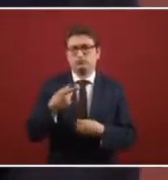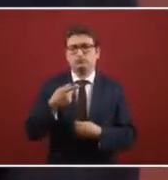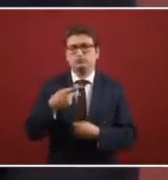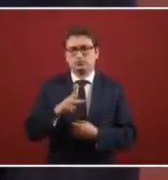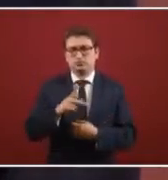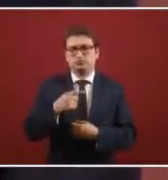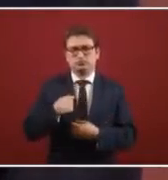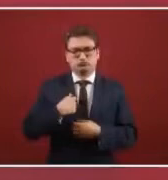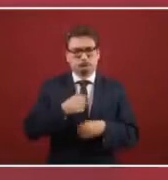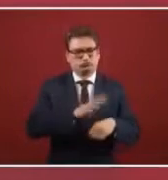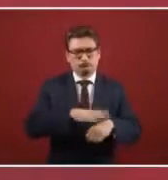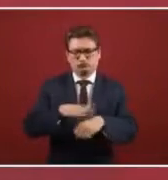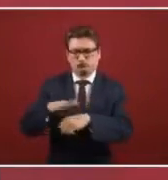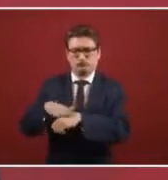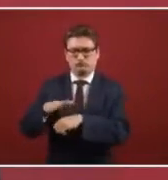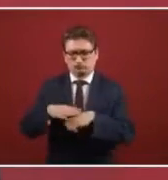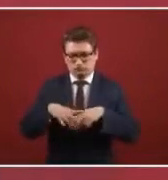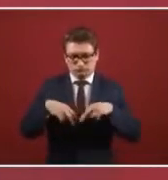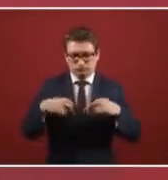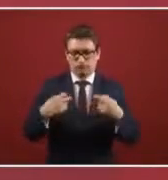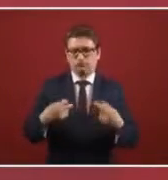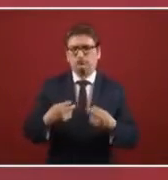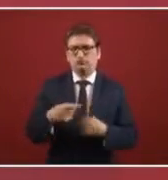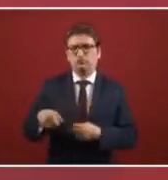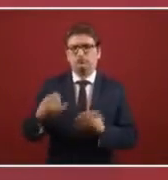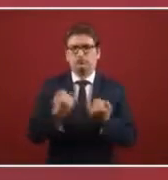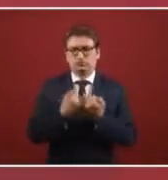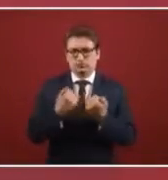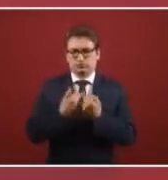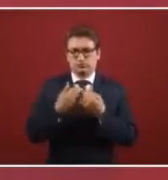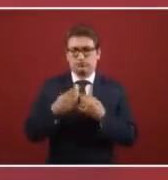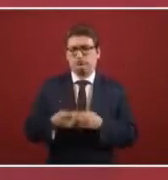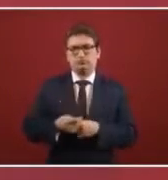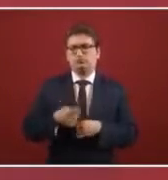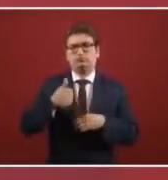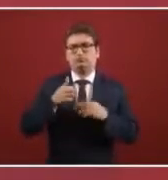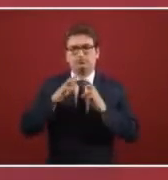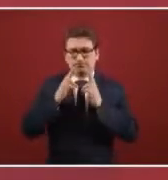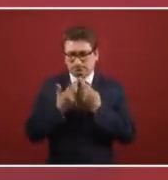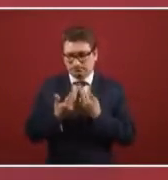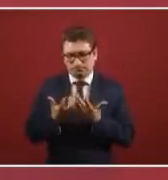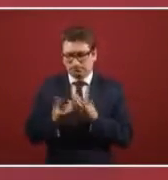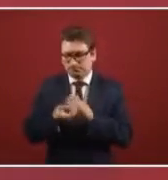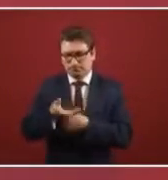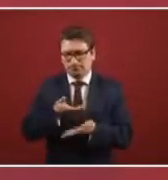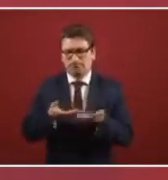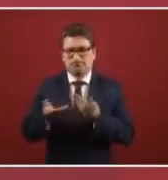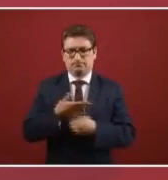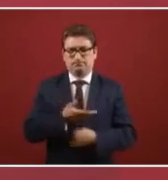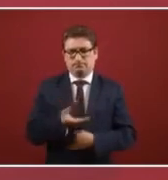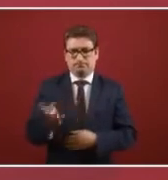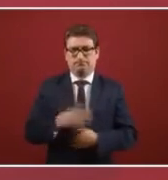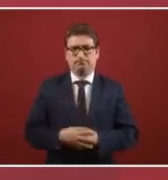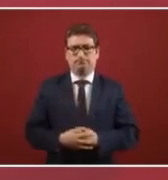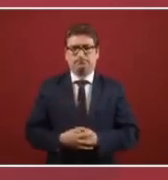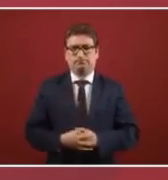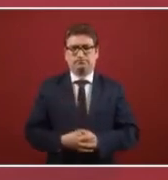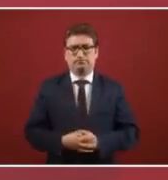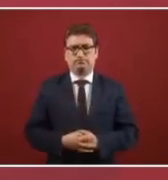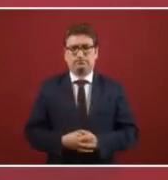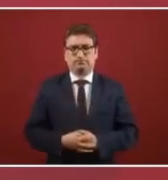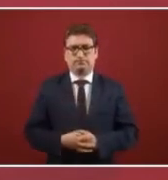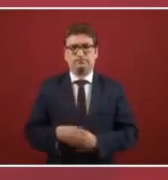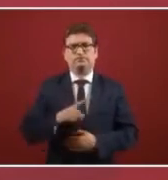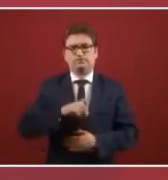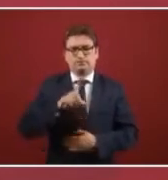convocar occupations, but I will y voy a convene tener them. la reunión inicial And I will have the initial reunion con ellos. with them. Y